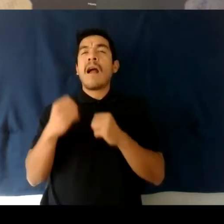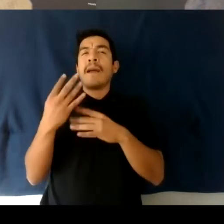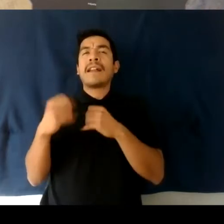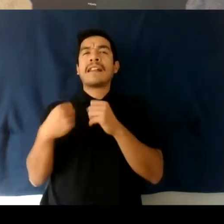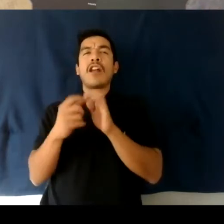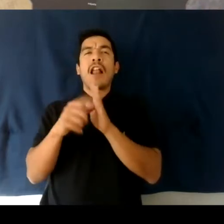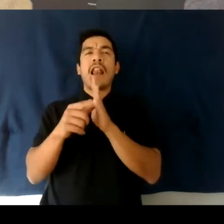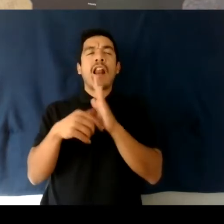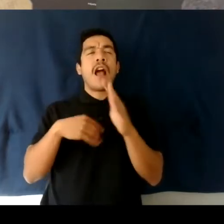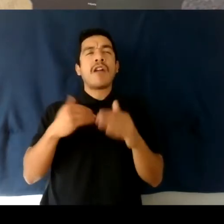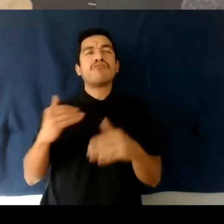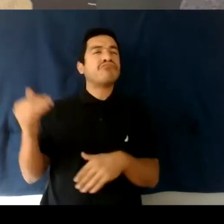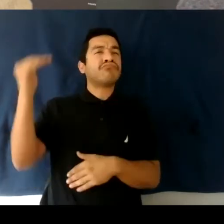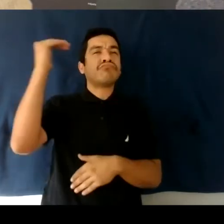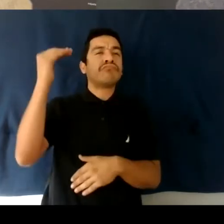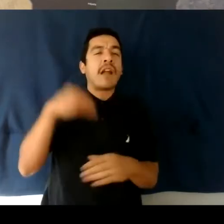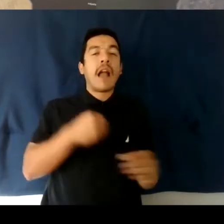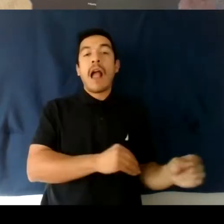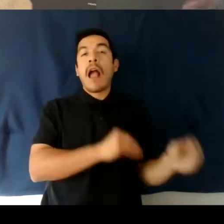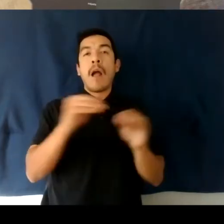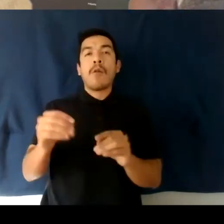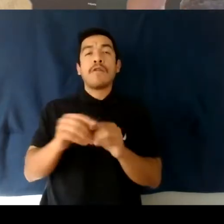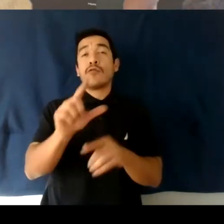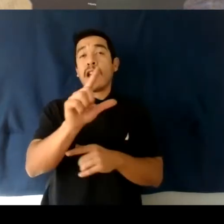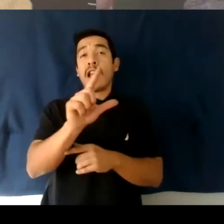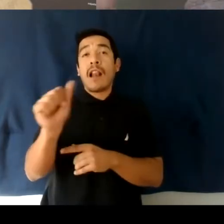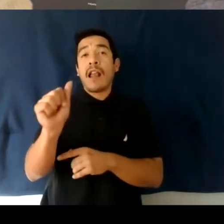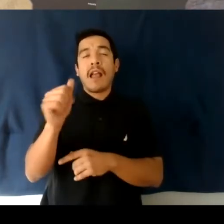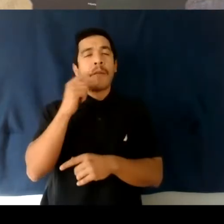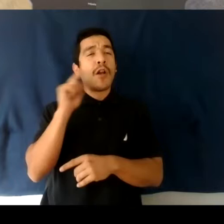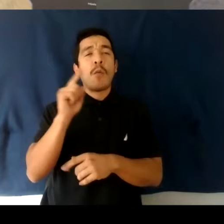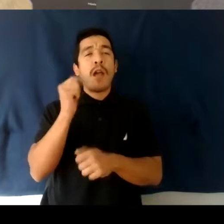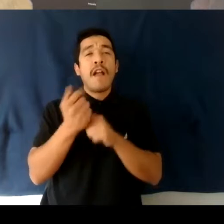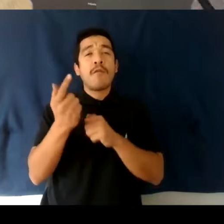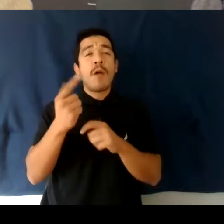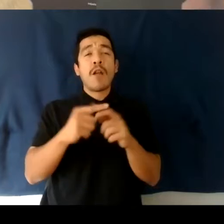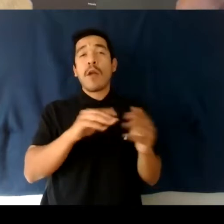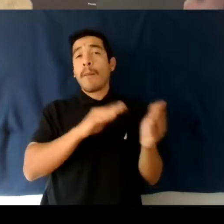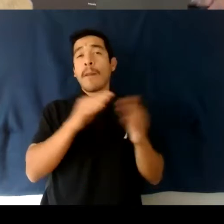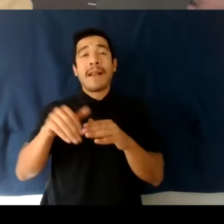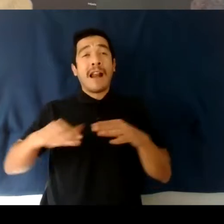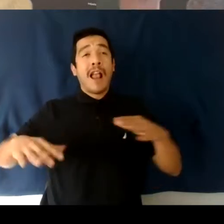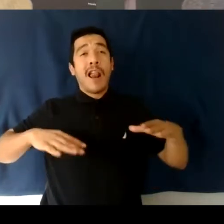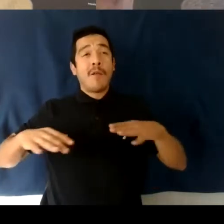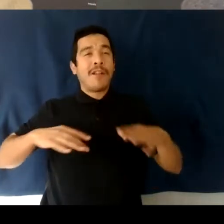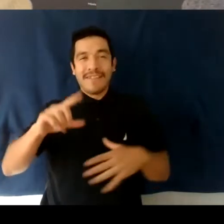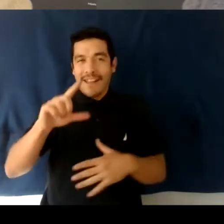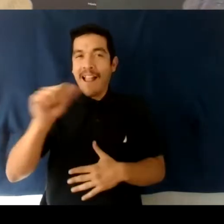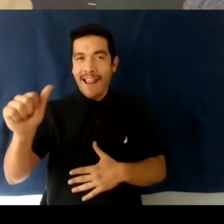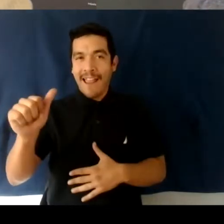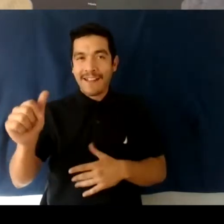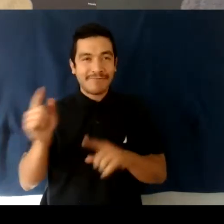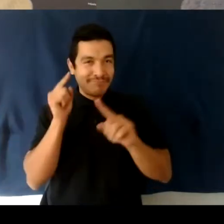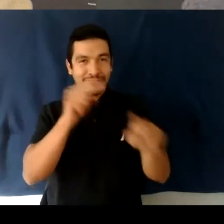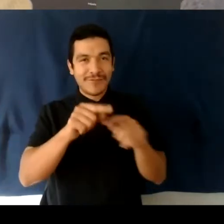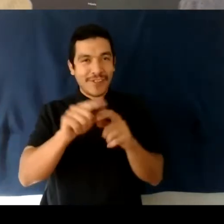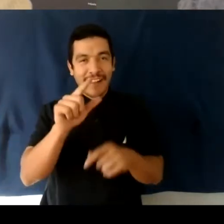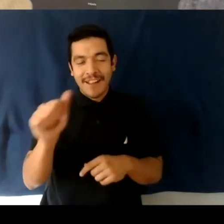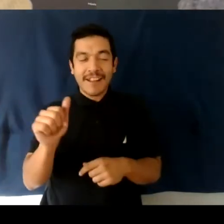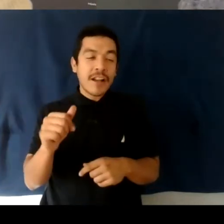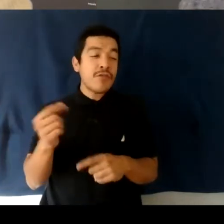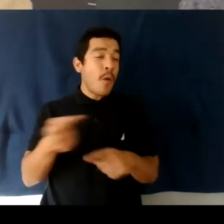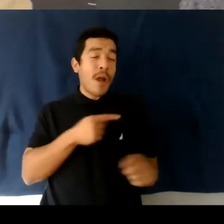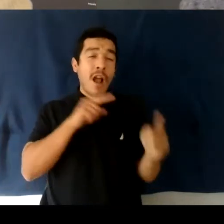older and moved to LA, because where does everyone go to want to be in Hollywood? You come to LA, and came